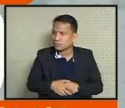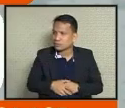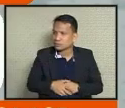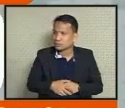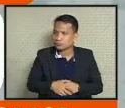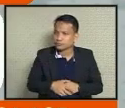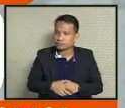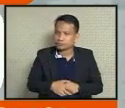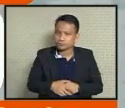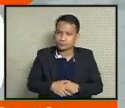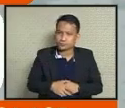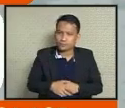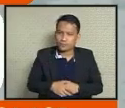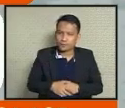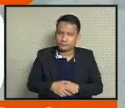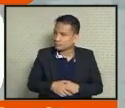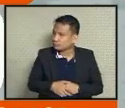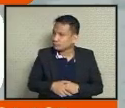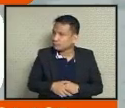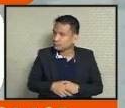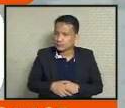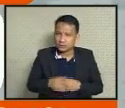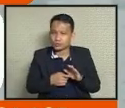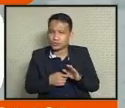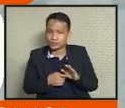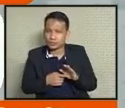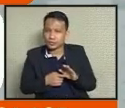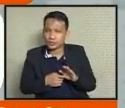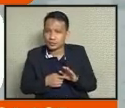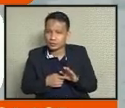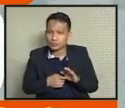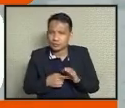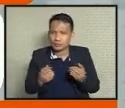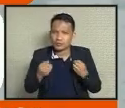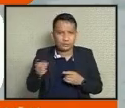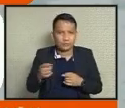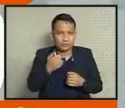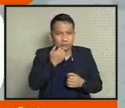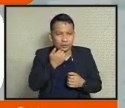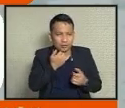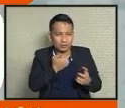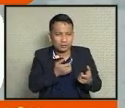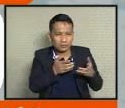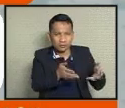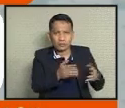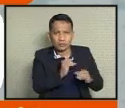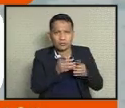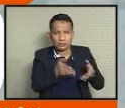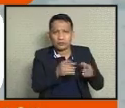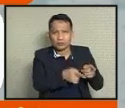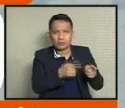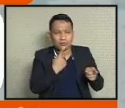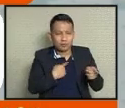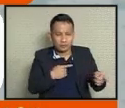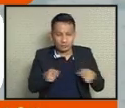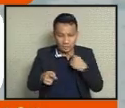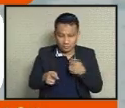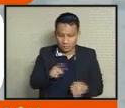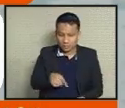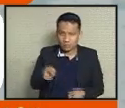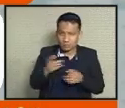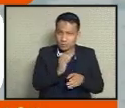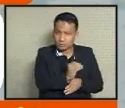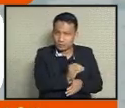And then, but the thing in here is this, gusto nila na baguhin mo yung way mo. Pero alam hindi mo tama yun? Yung pagkakasabi mo. Alam mo